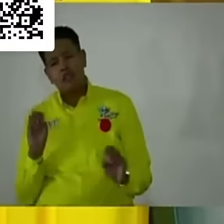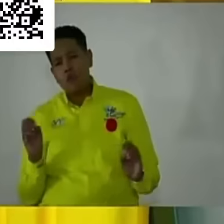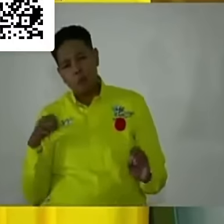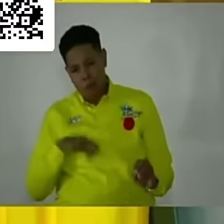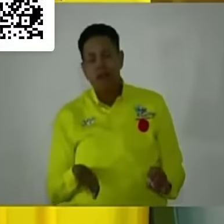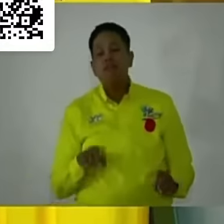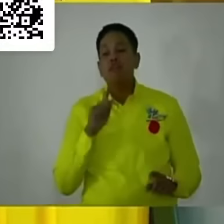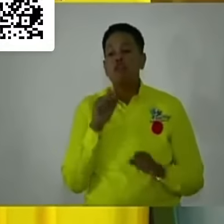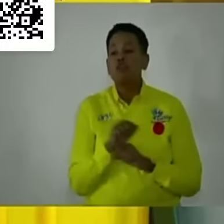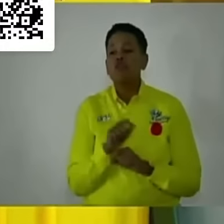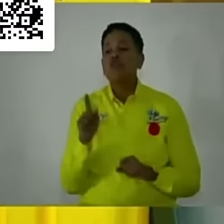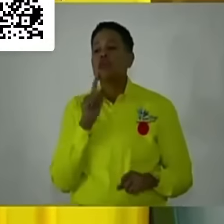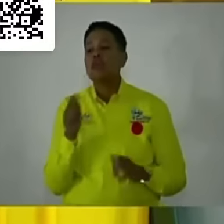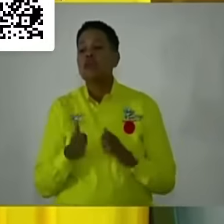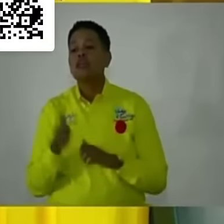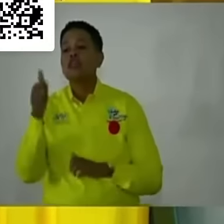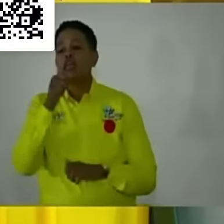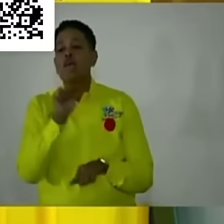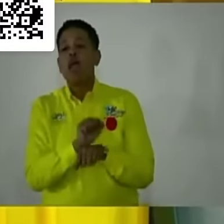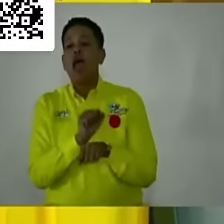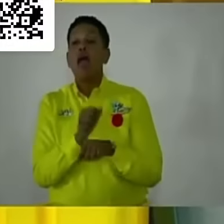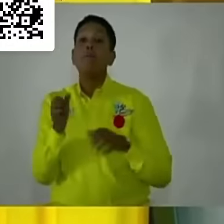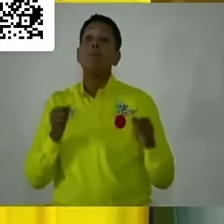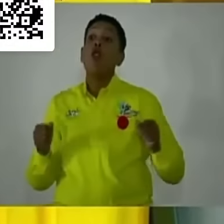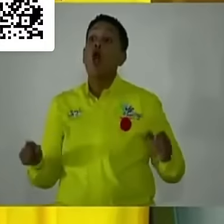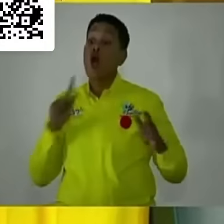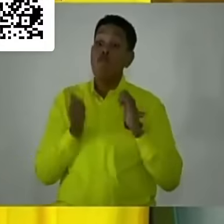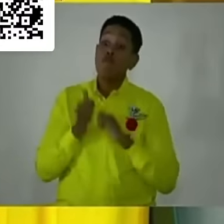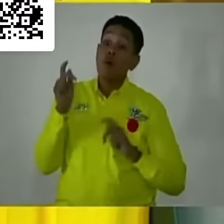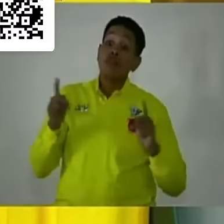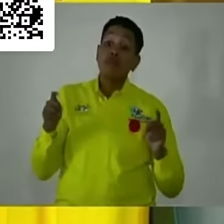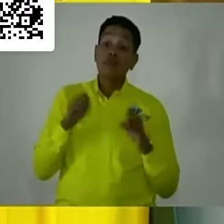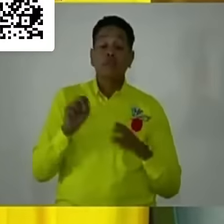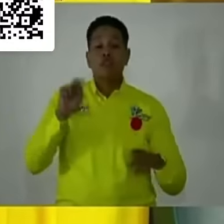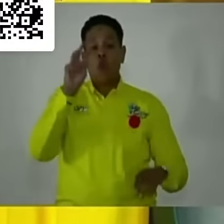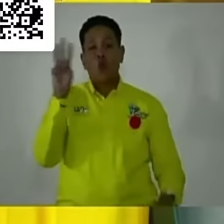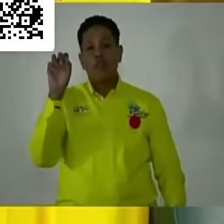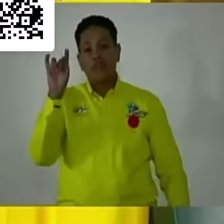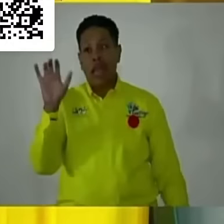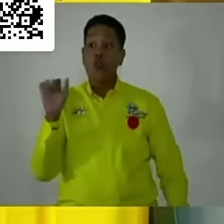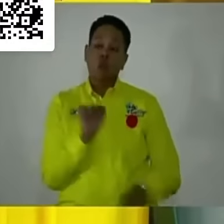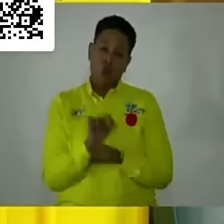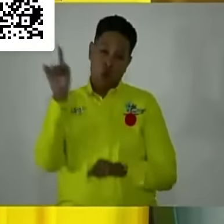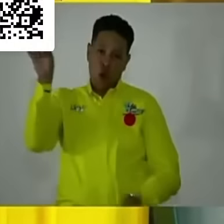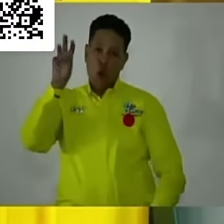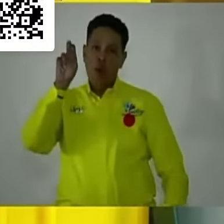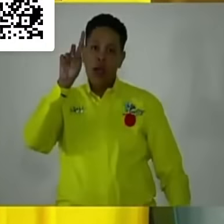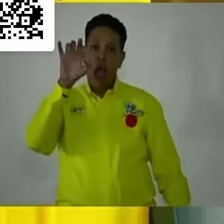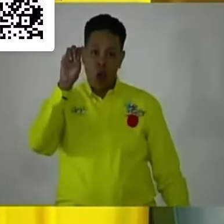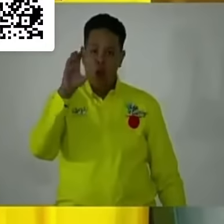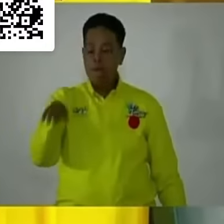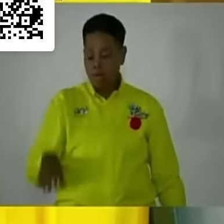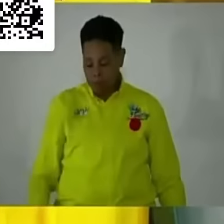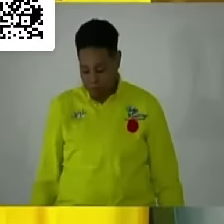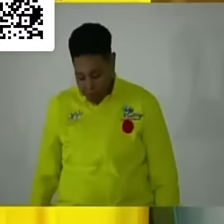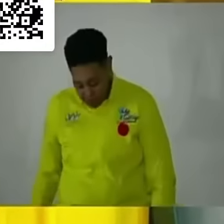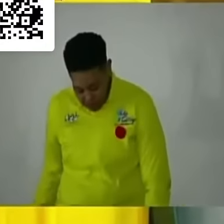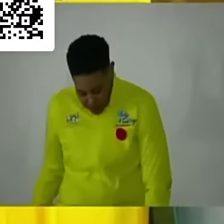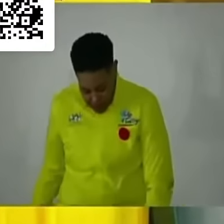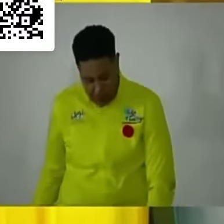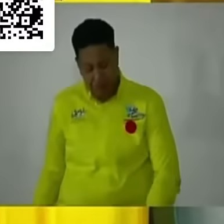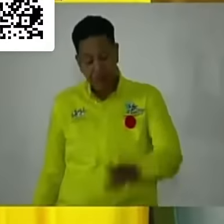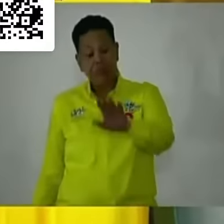is a chief employer of most persons in Northwest St. Catherine. And as